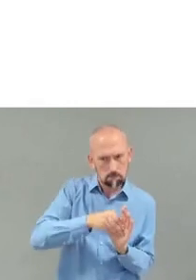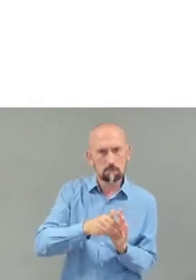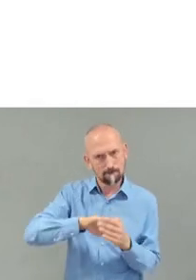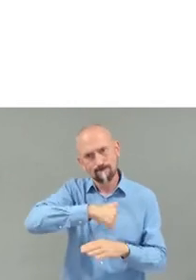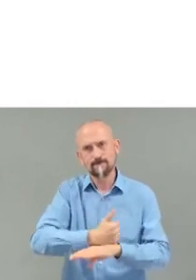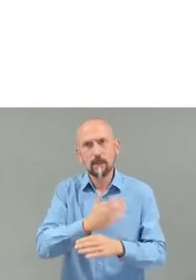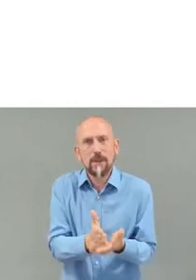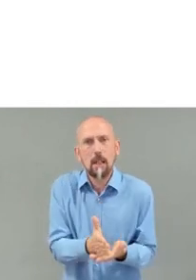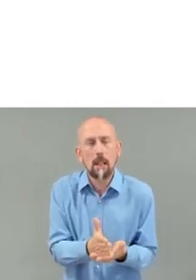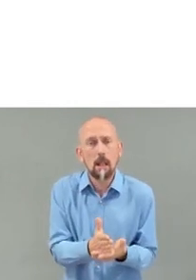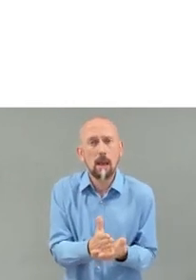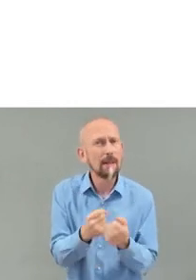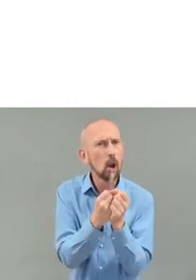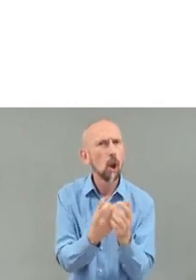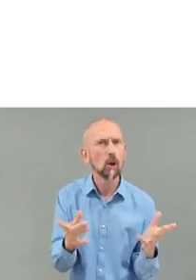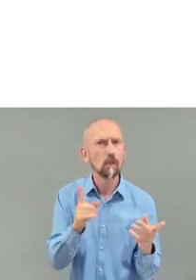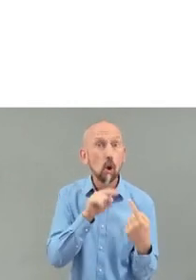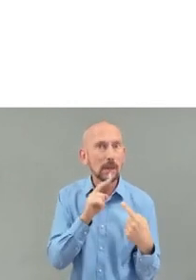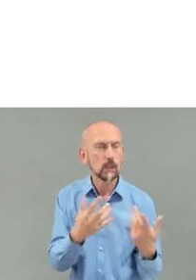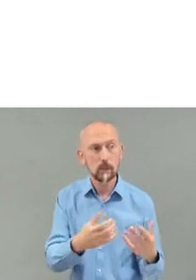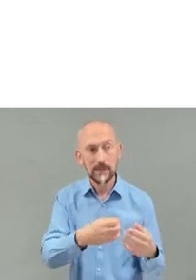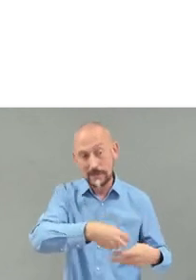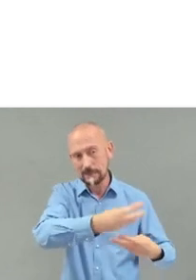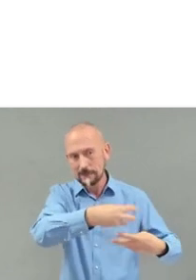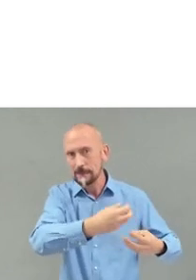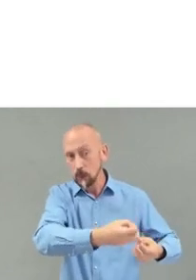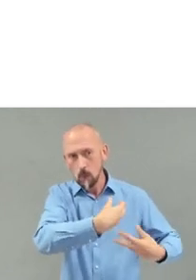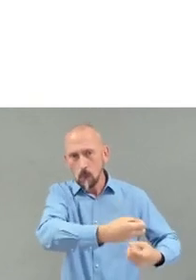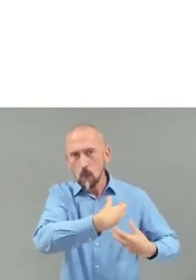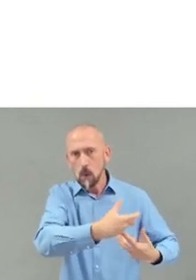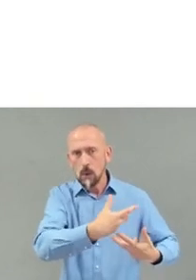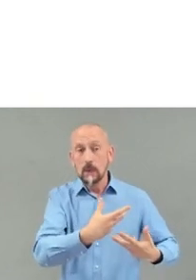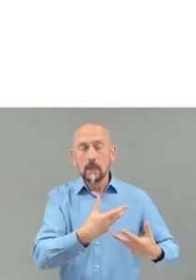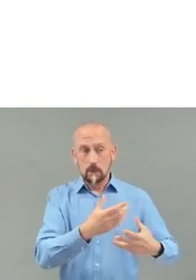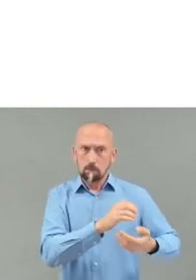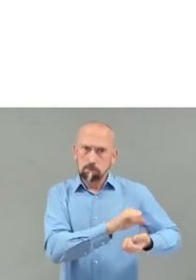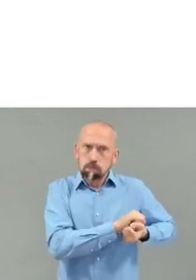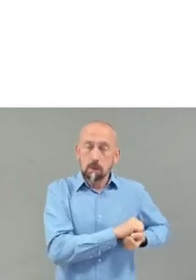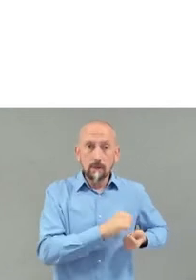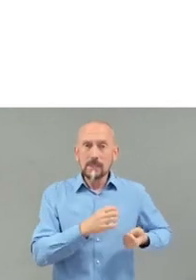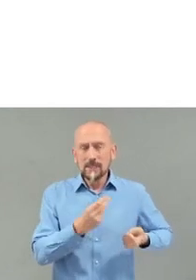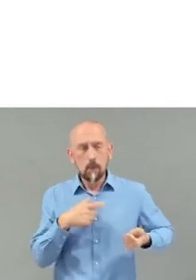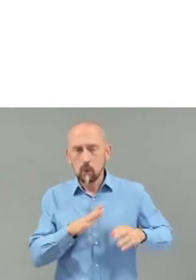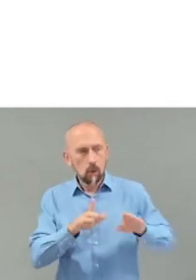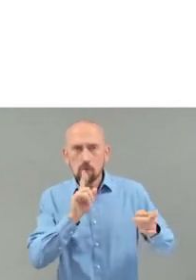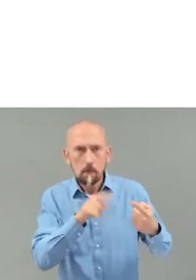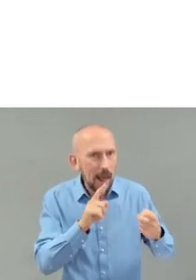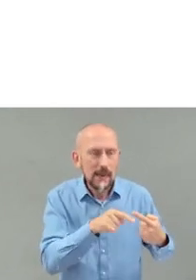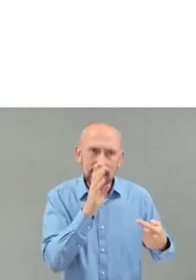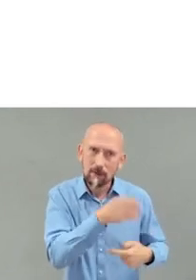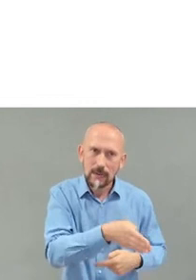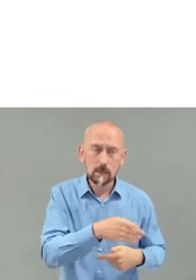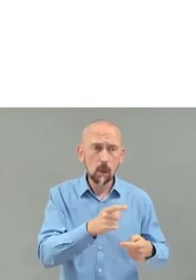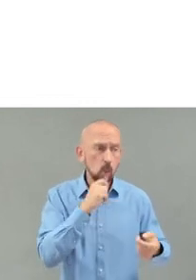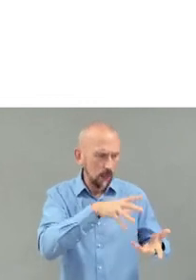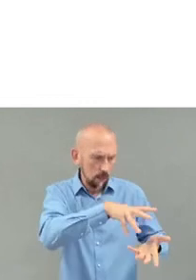come in today. Those are not lost, even those that we haven't been able to respond to directly, and we will take those away and use those to help us think about what we need